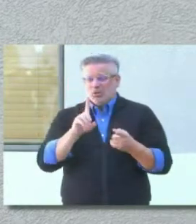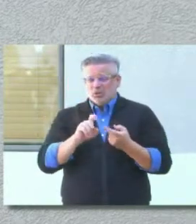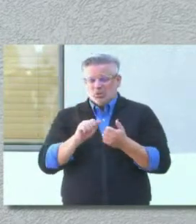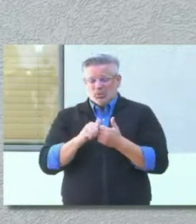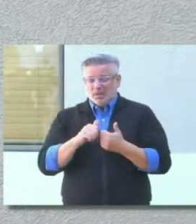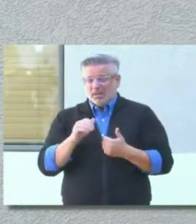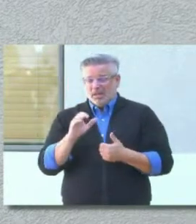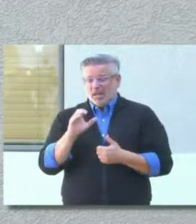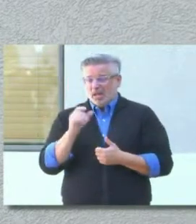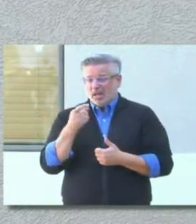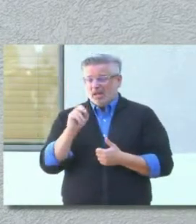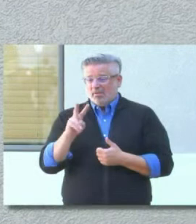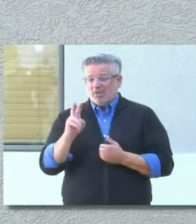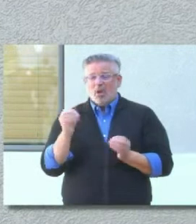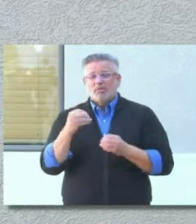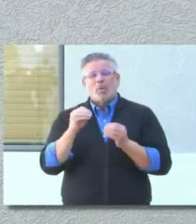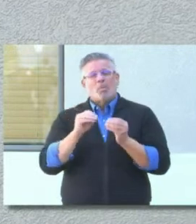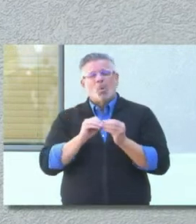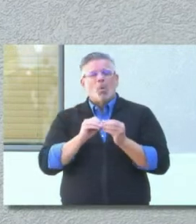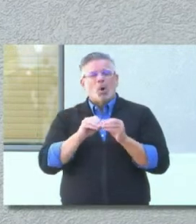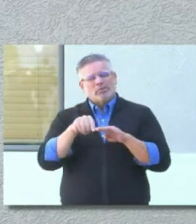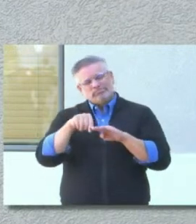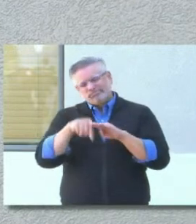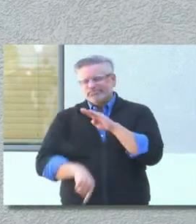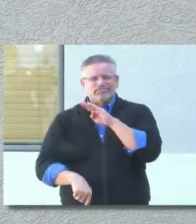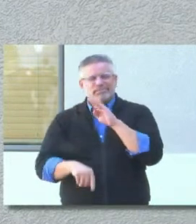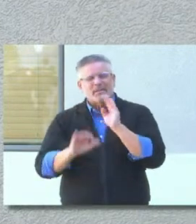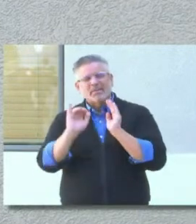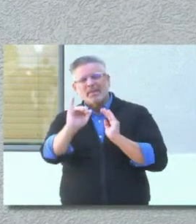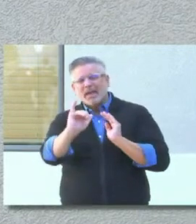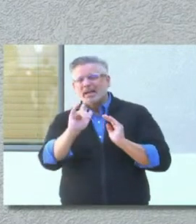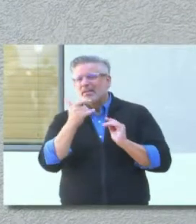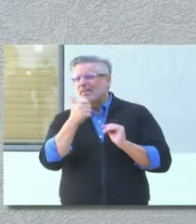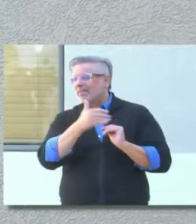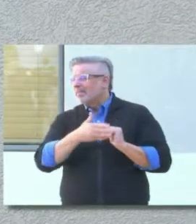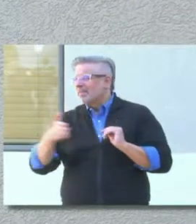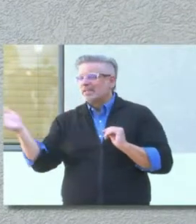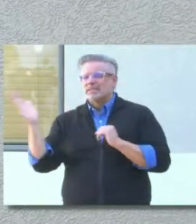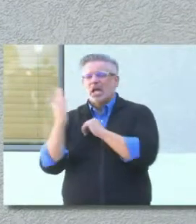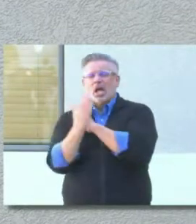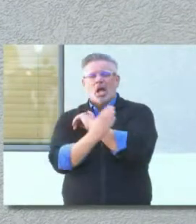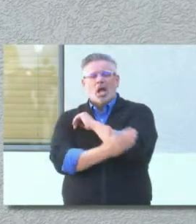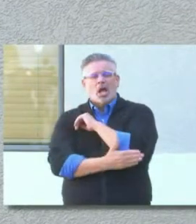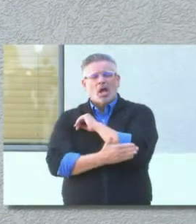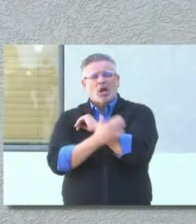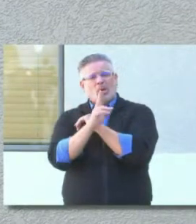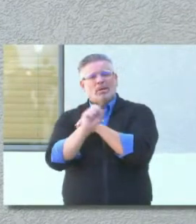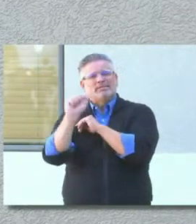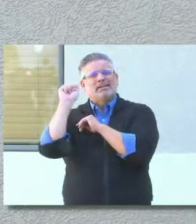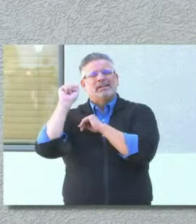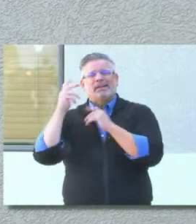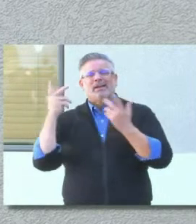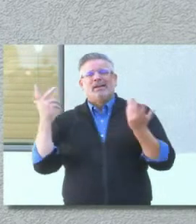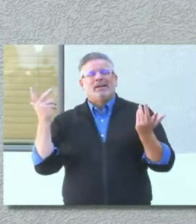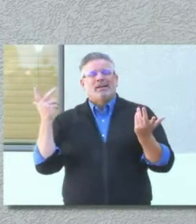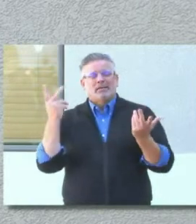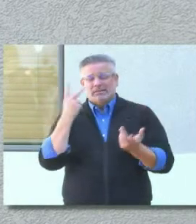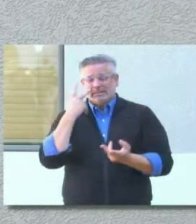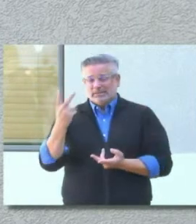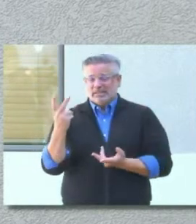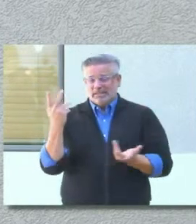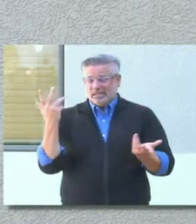office. It's much more profound than that all across this country. Obviously, we're